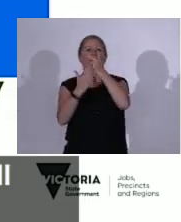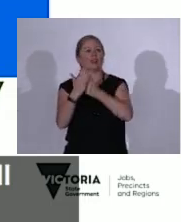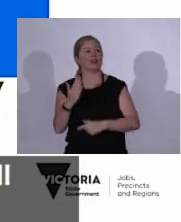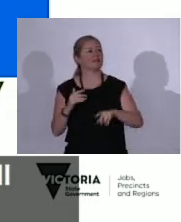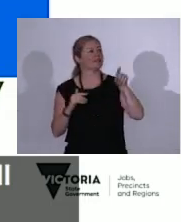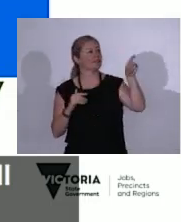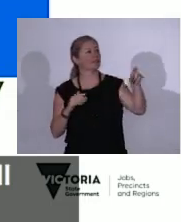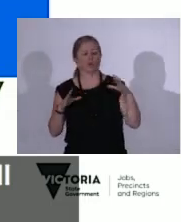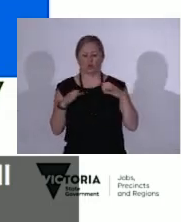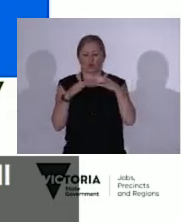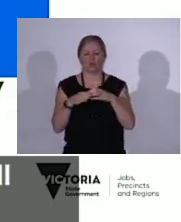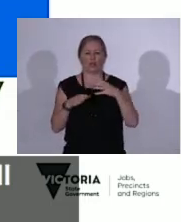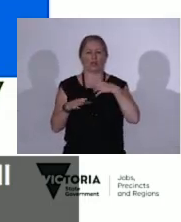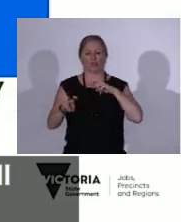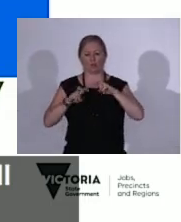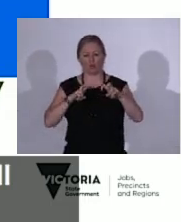More Active funded projects.